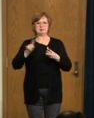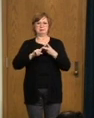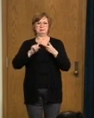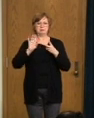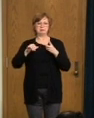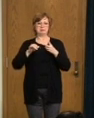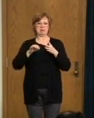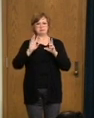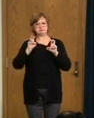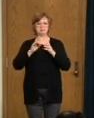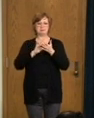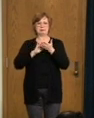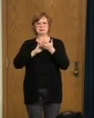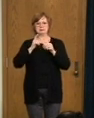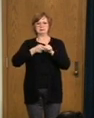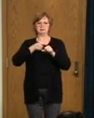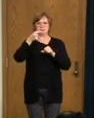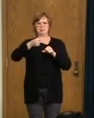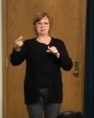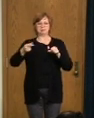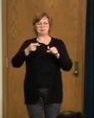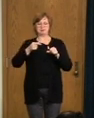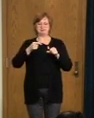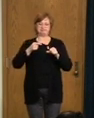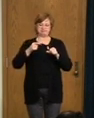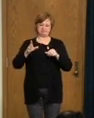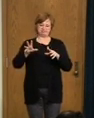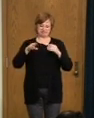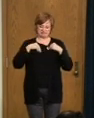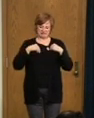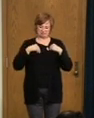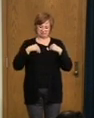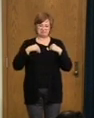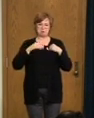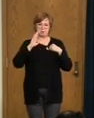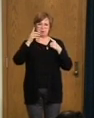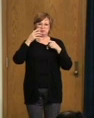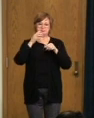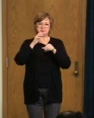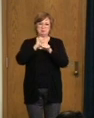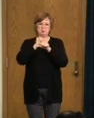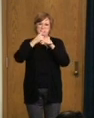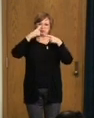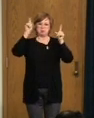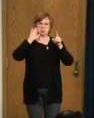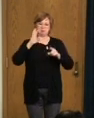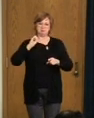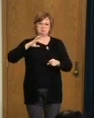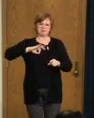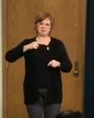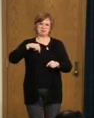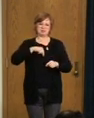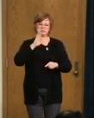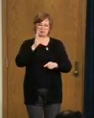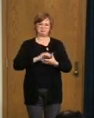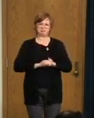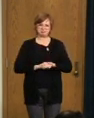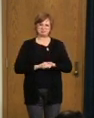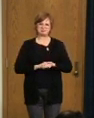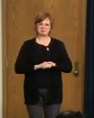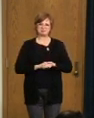have in our healthcare system. It's absolutely necessary for us to preserve the